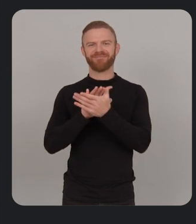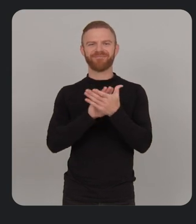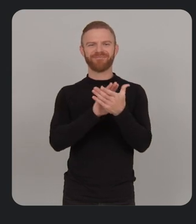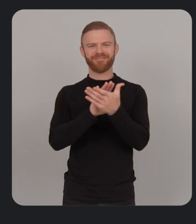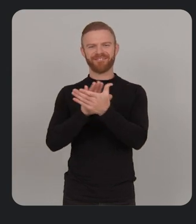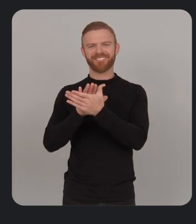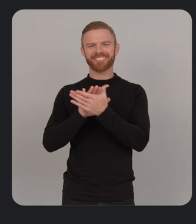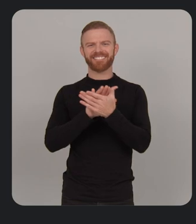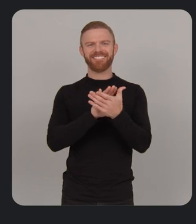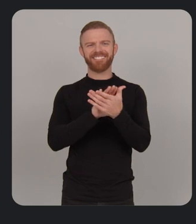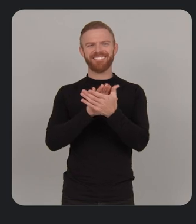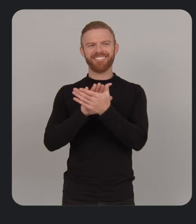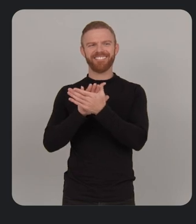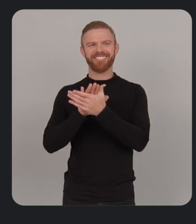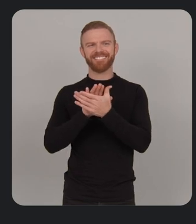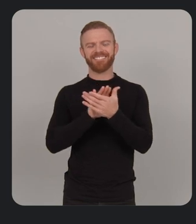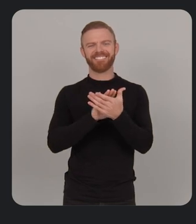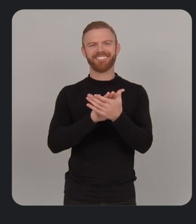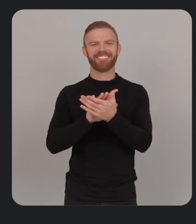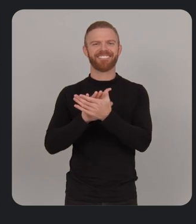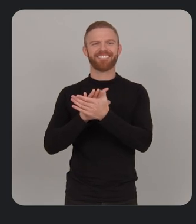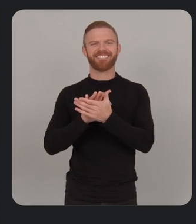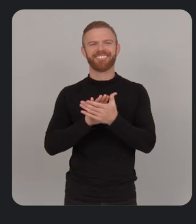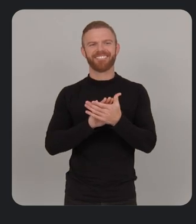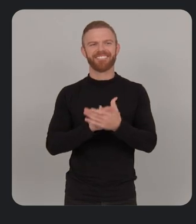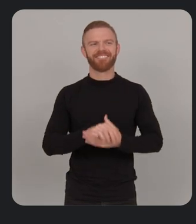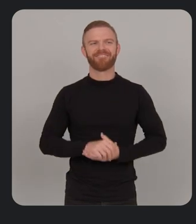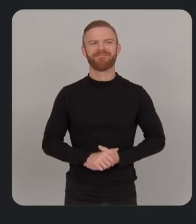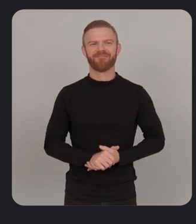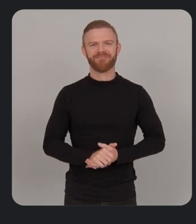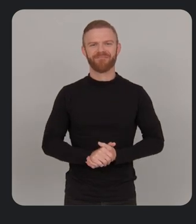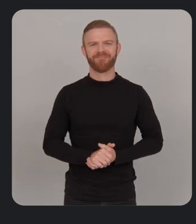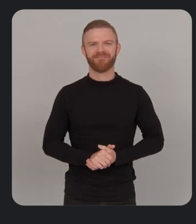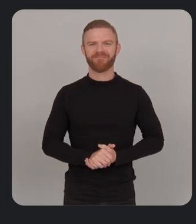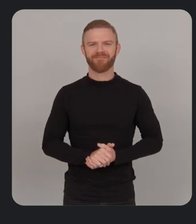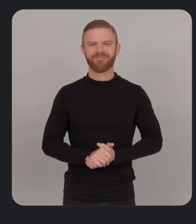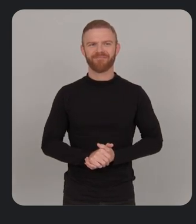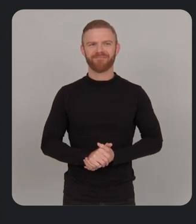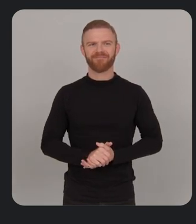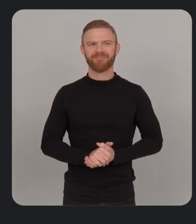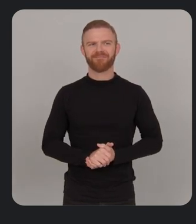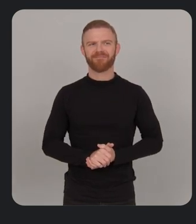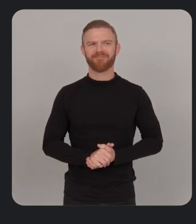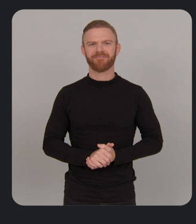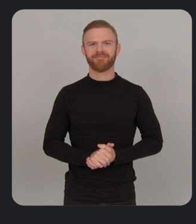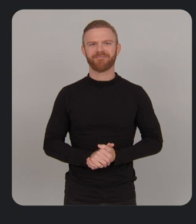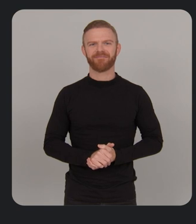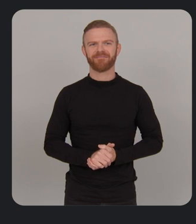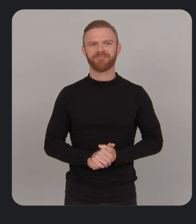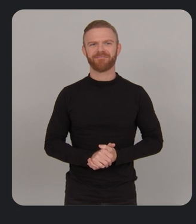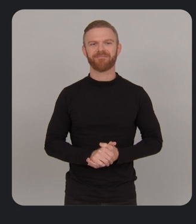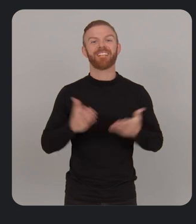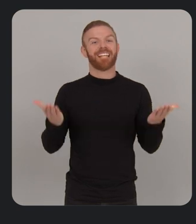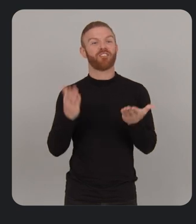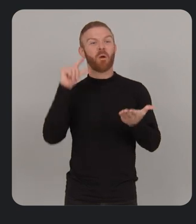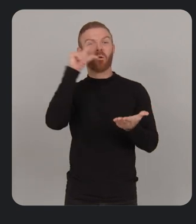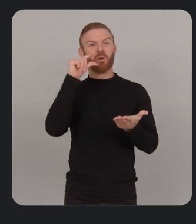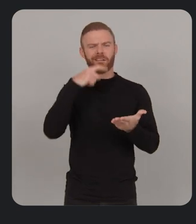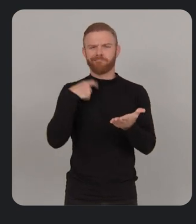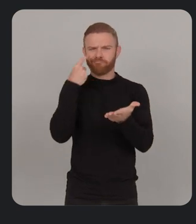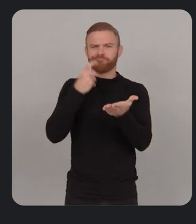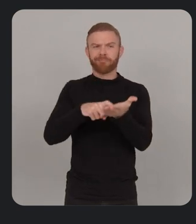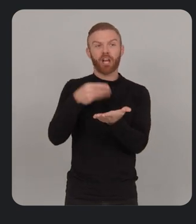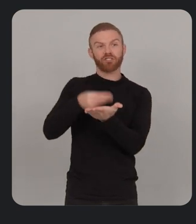what At Google we recognize